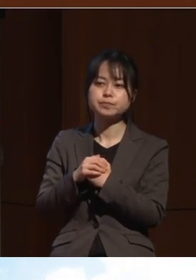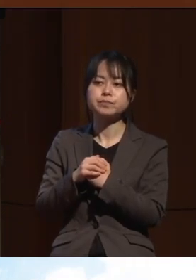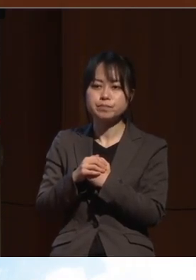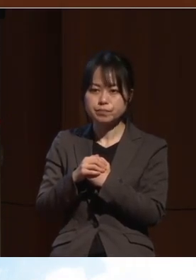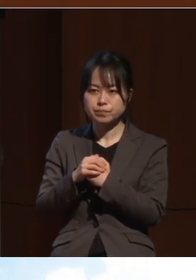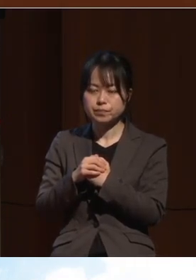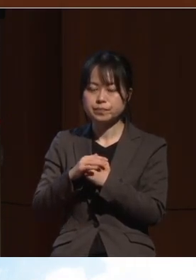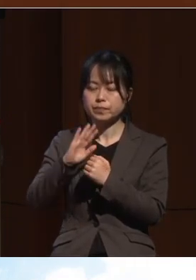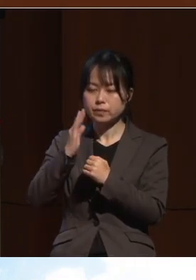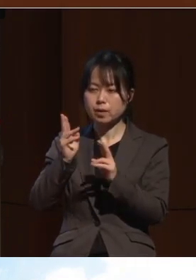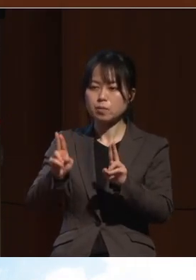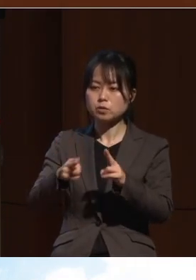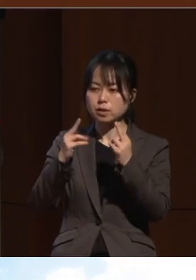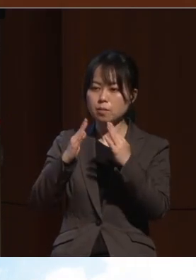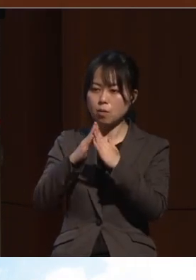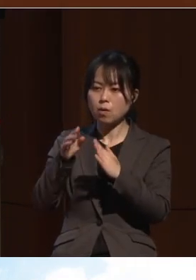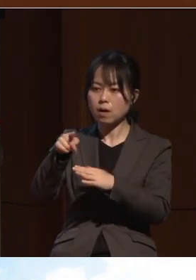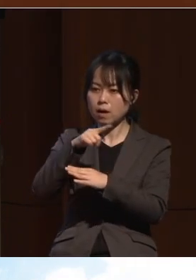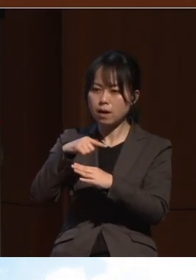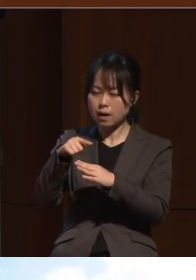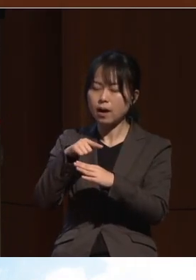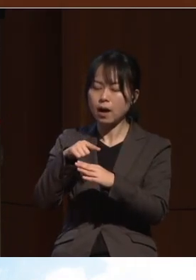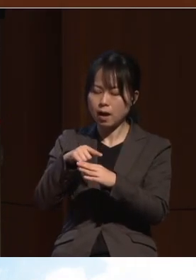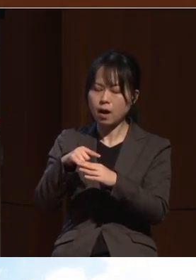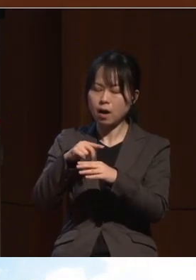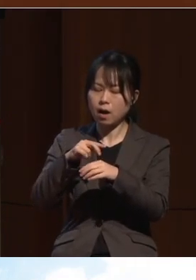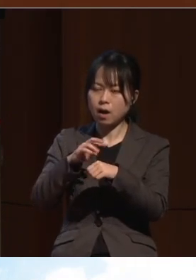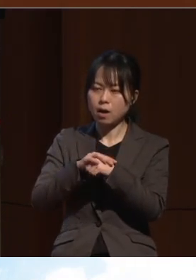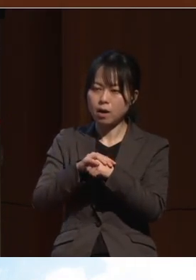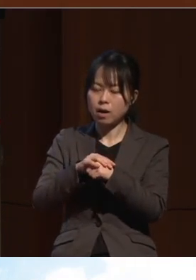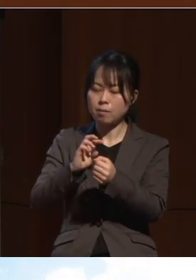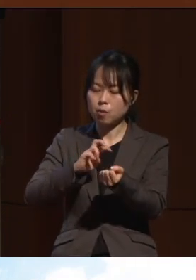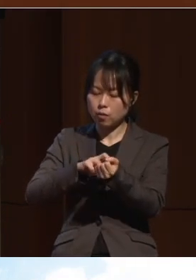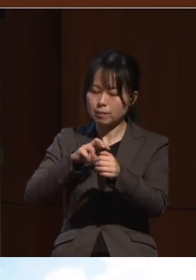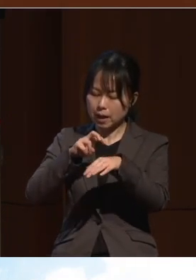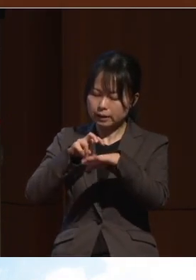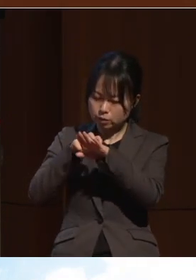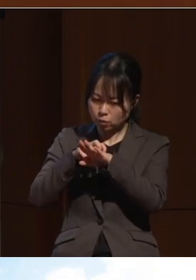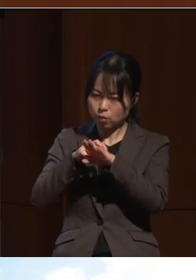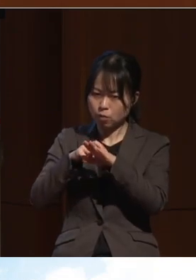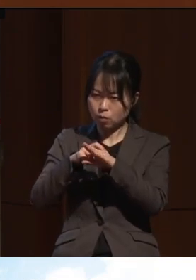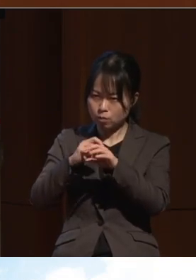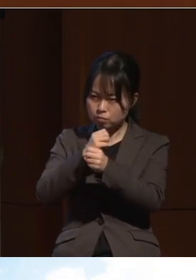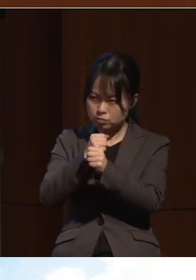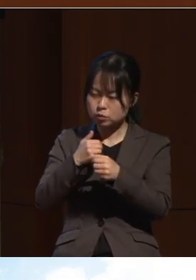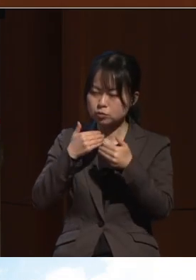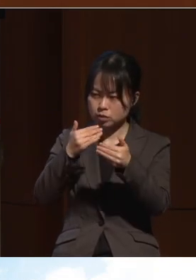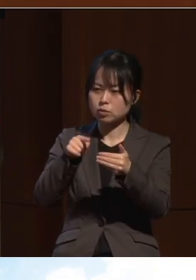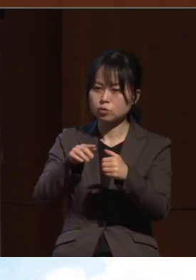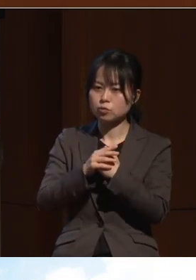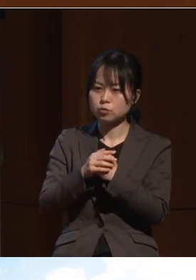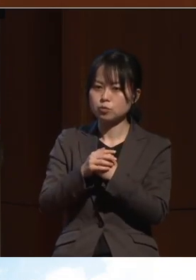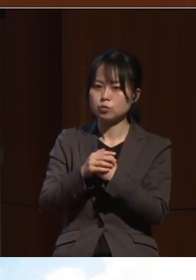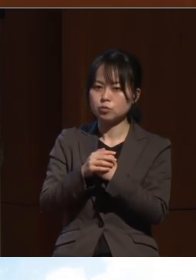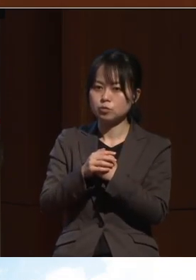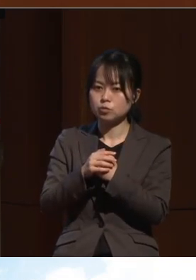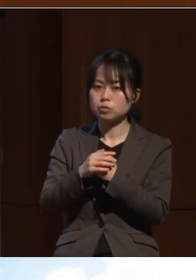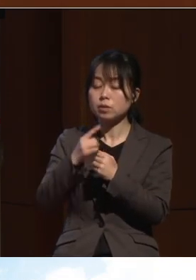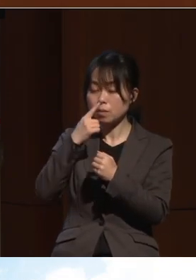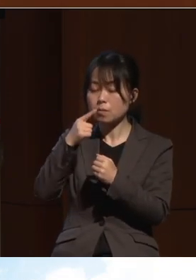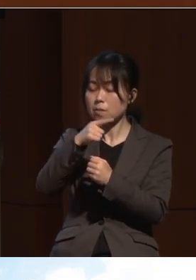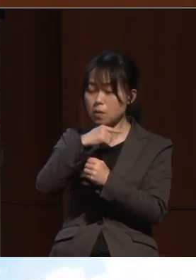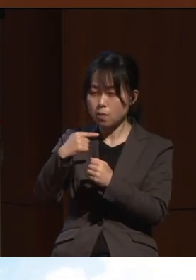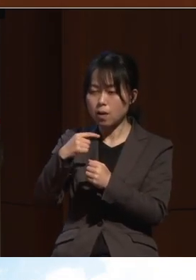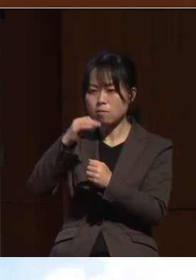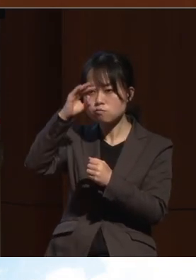training, right the way through that we run our services, is something we, healthcare professionals, have got to address rapidly as a professional. And if you look at the graph